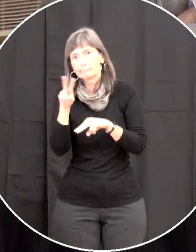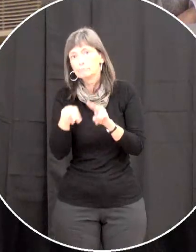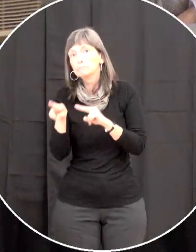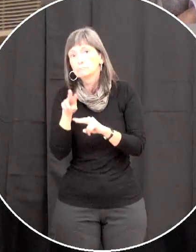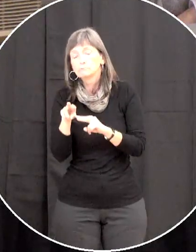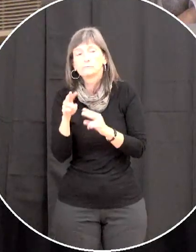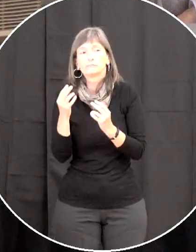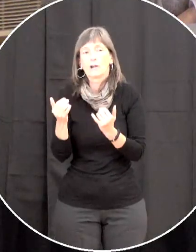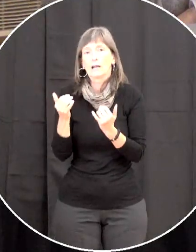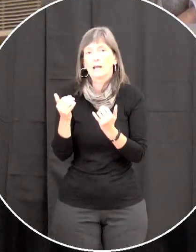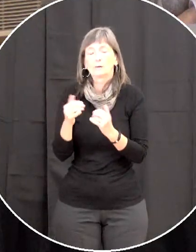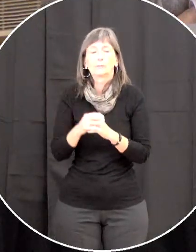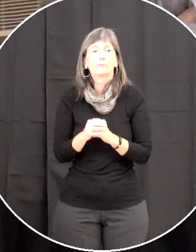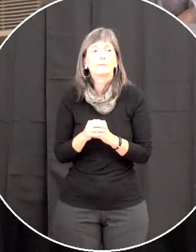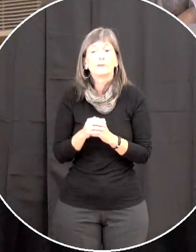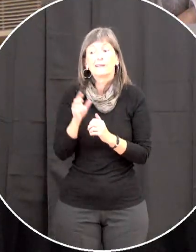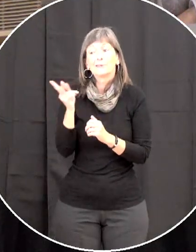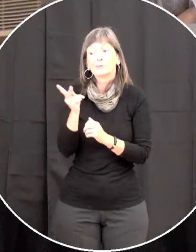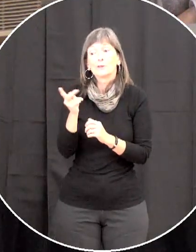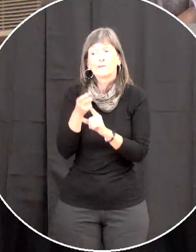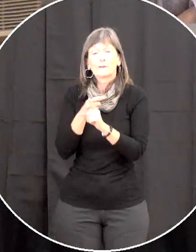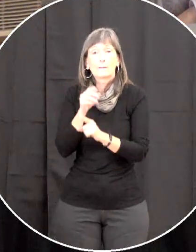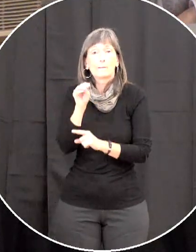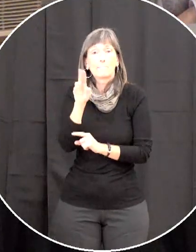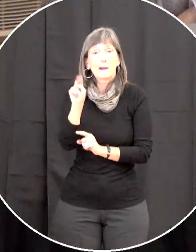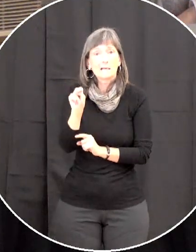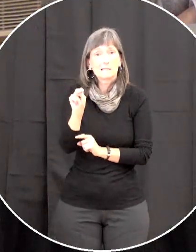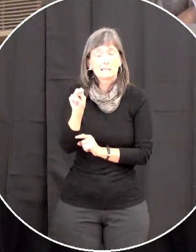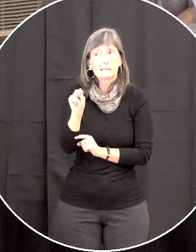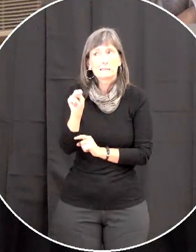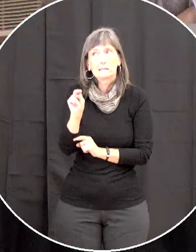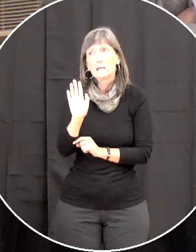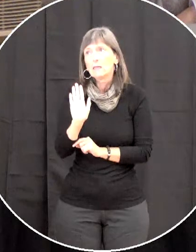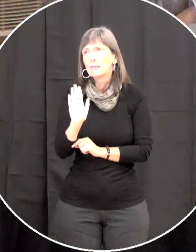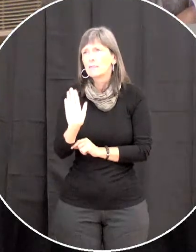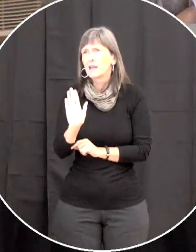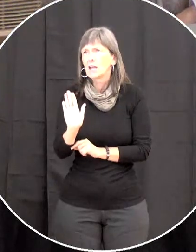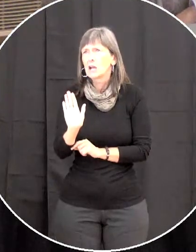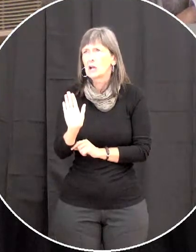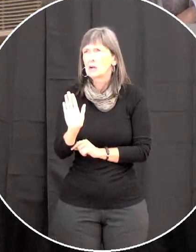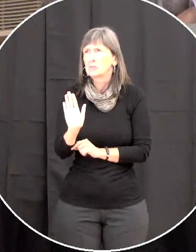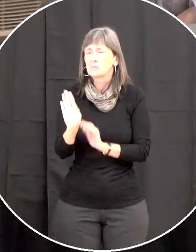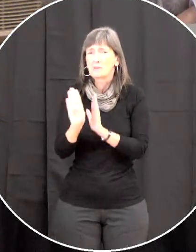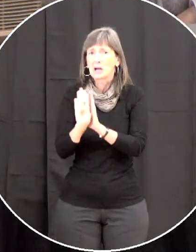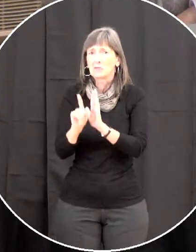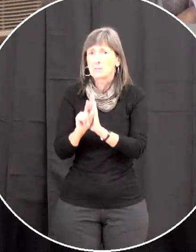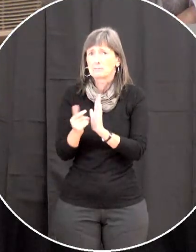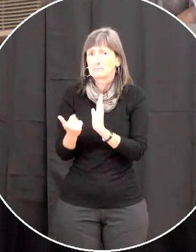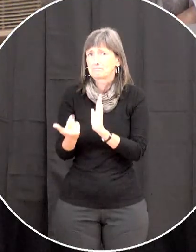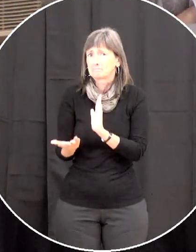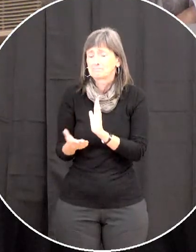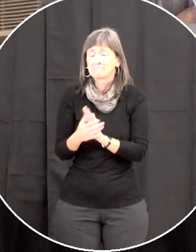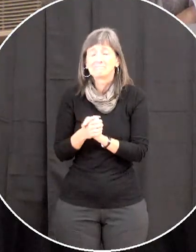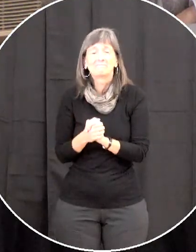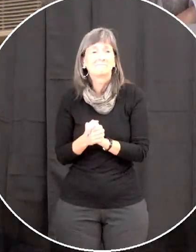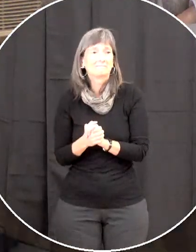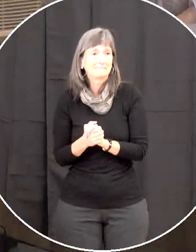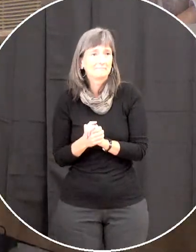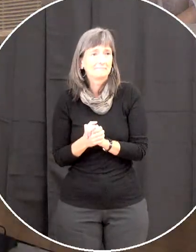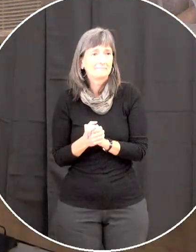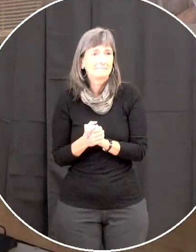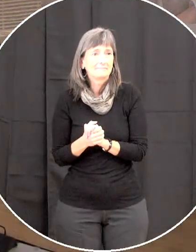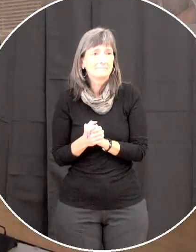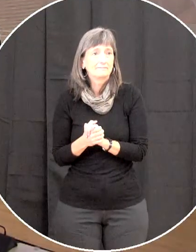individuals are individuals from Mon. Not sure what their titles are, but right.